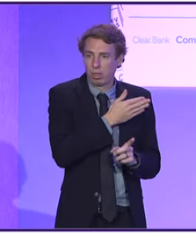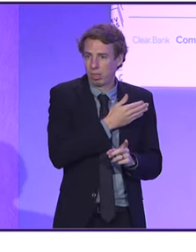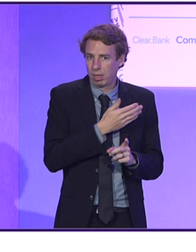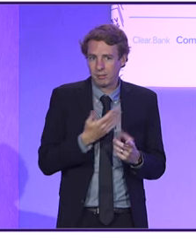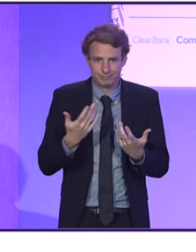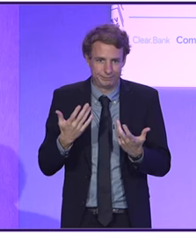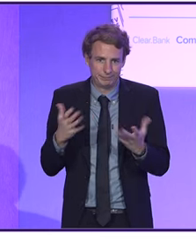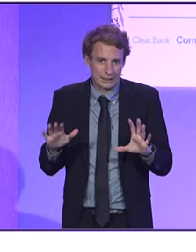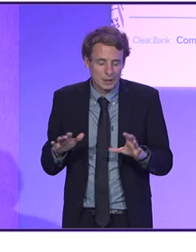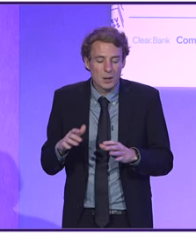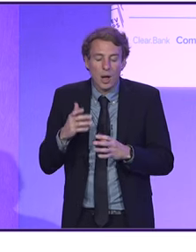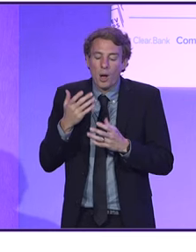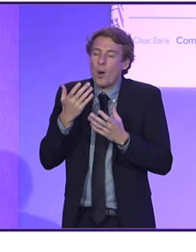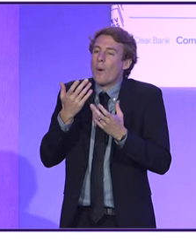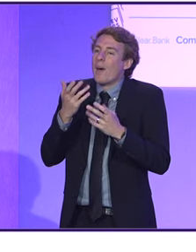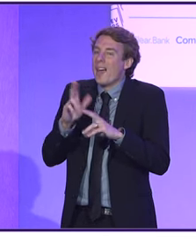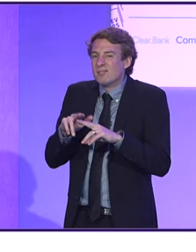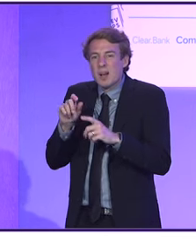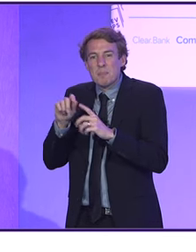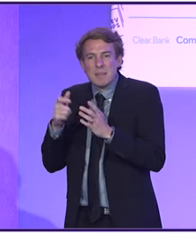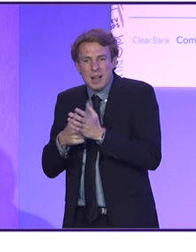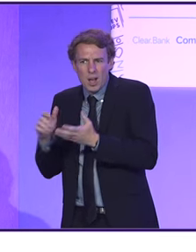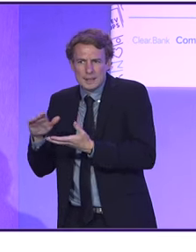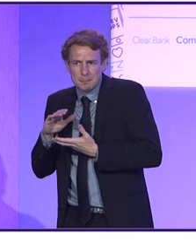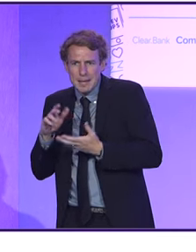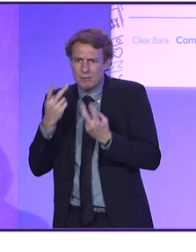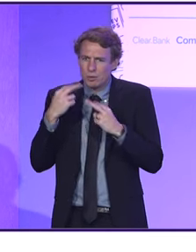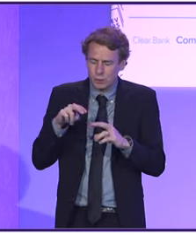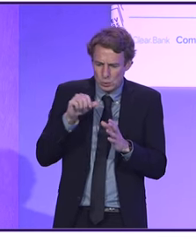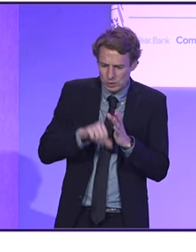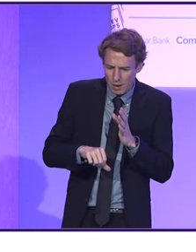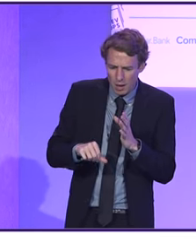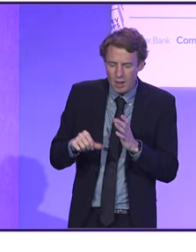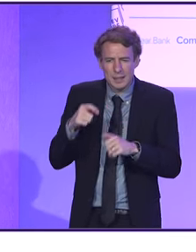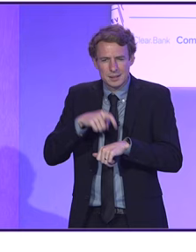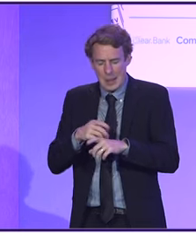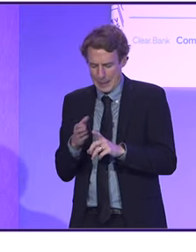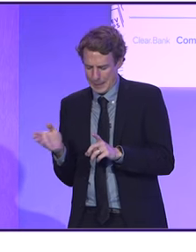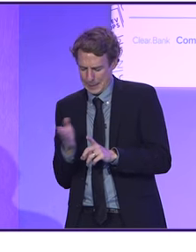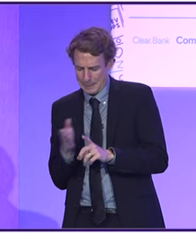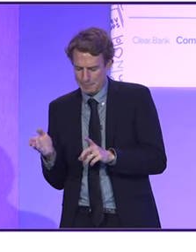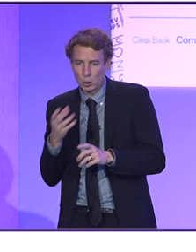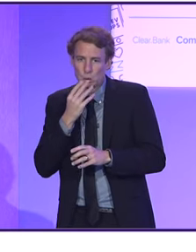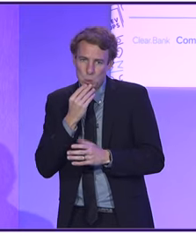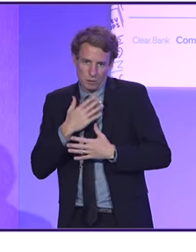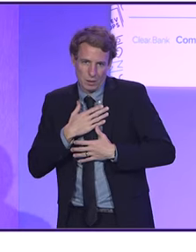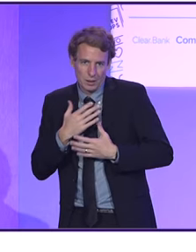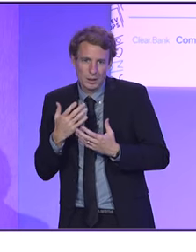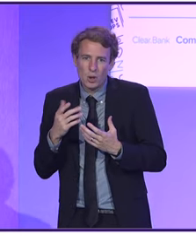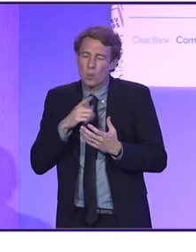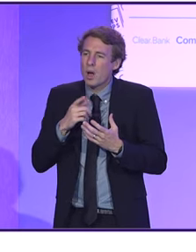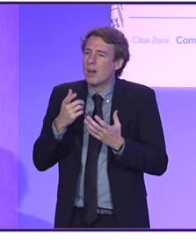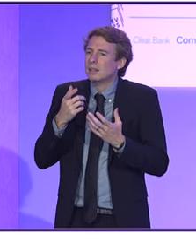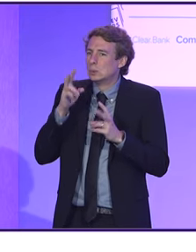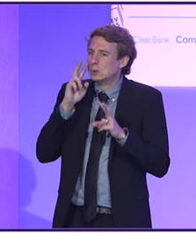like the time between a PR being submitted and the review being started is actually a really useful thing, because it will highlight stuff like